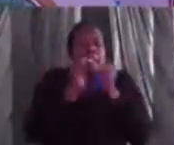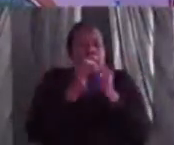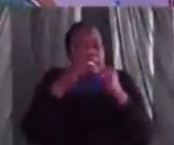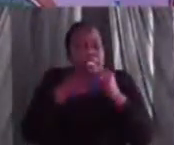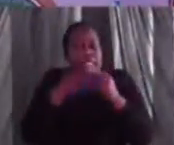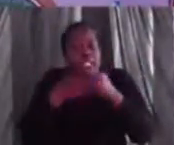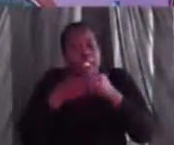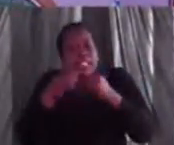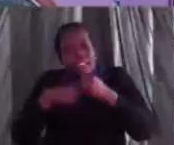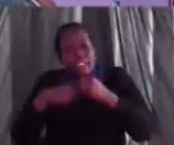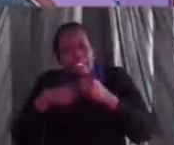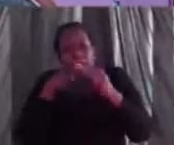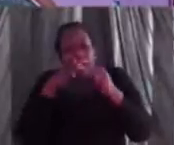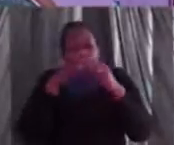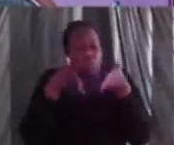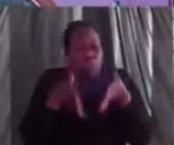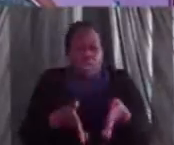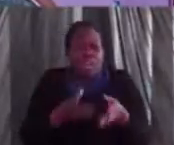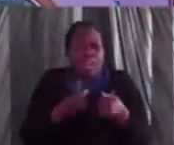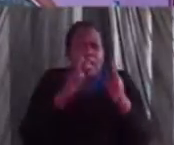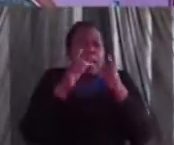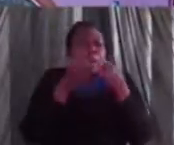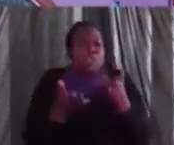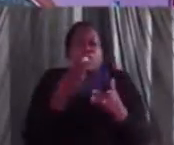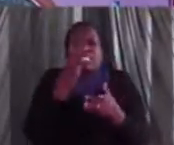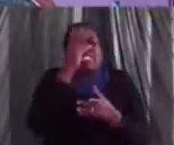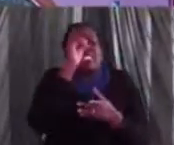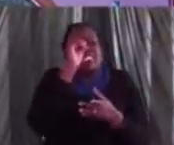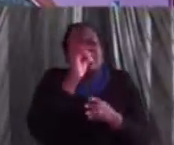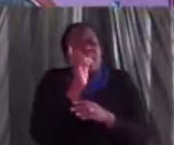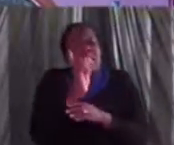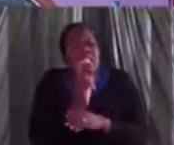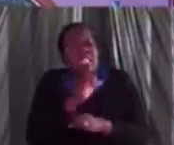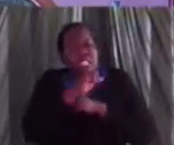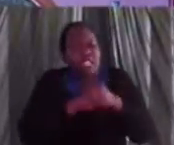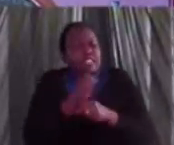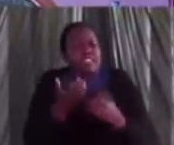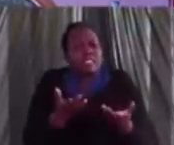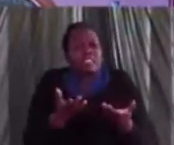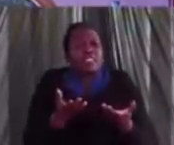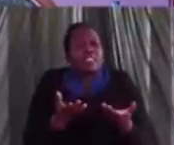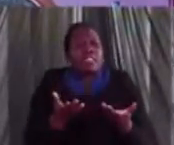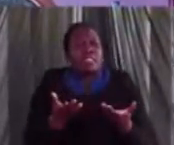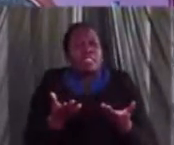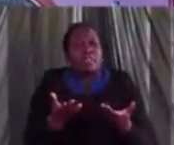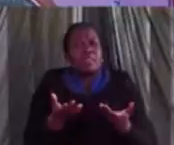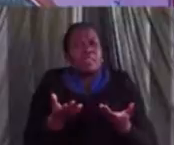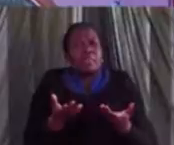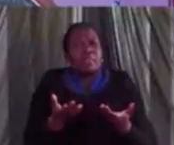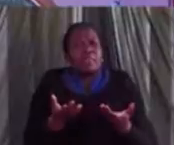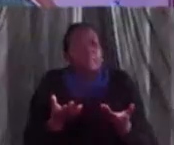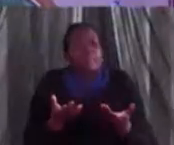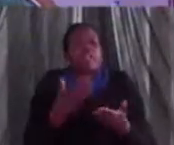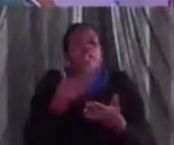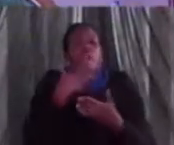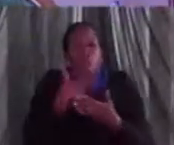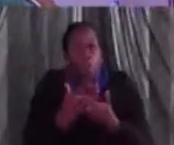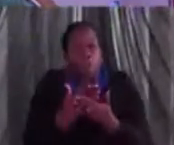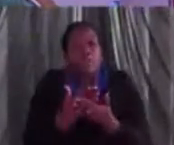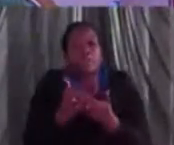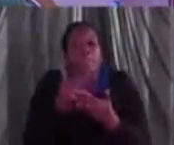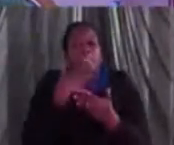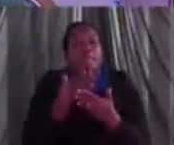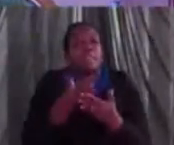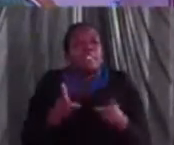almost 30 years, or well over 25 years. Okay, thank you, Judge. I just want